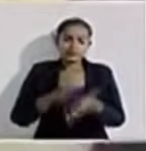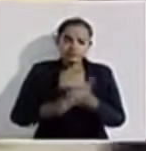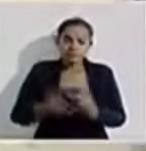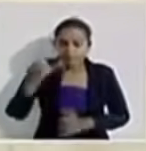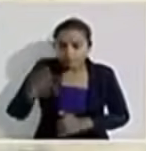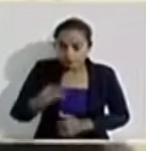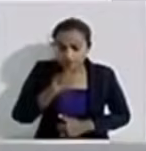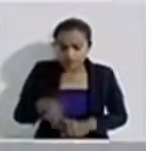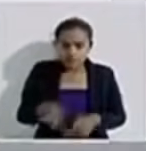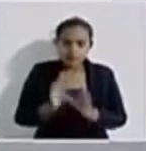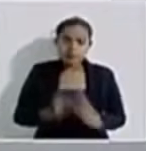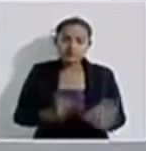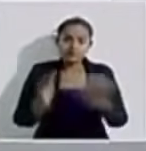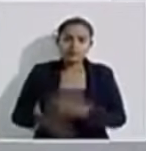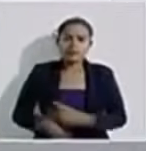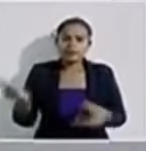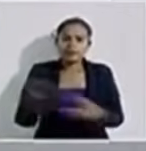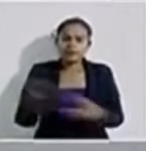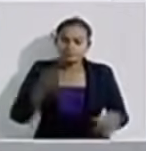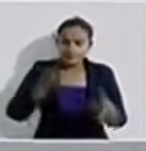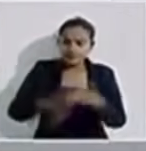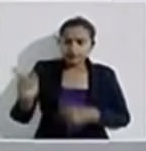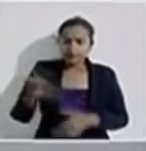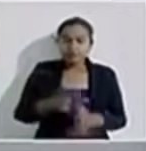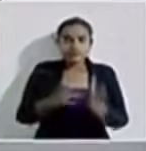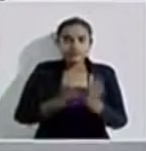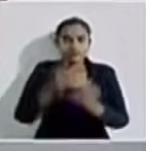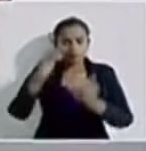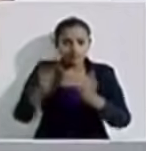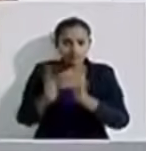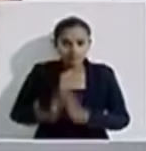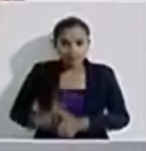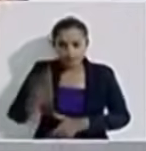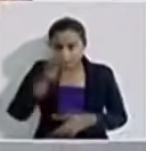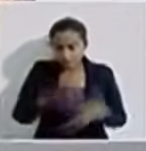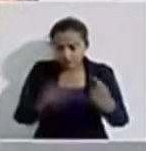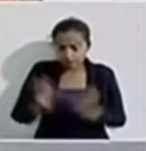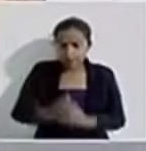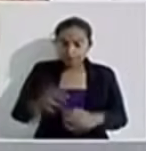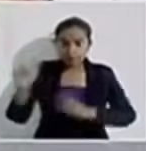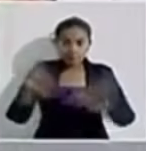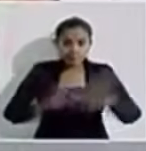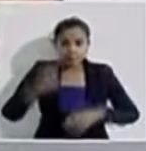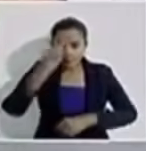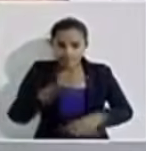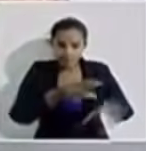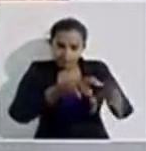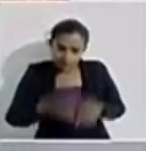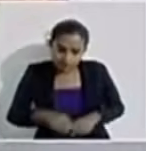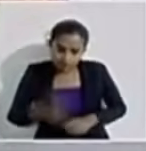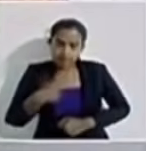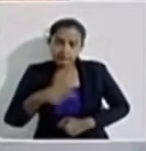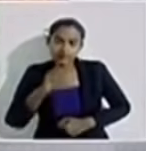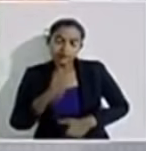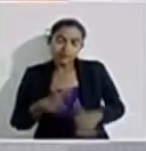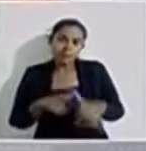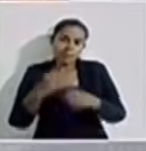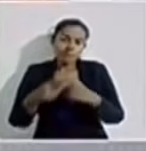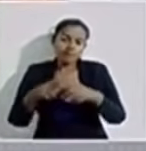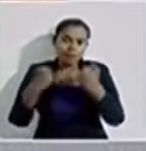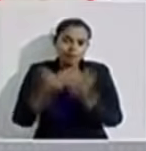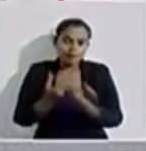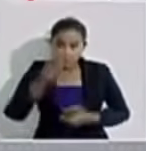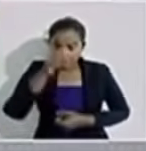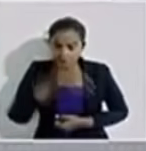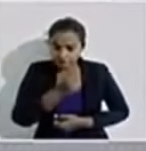Asghar Ghulam Hussain for the fraudulent takeover of shares of a corporation named Adam Expo Limited was also heard at the Western